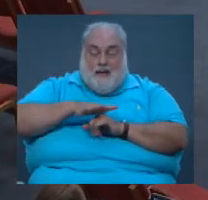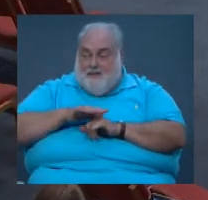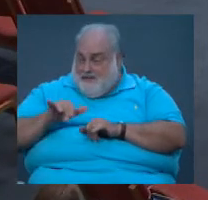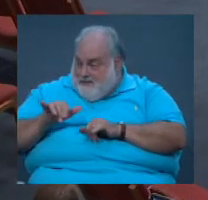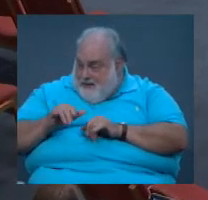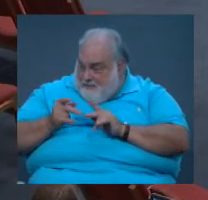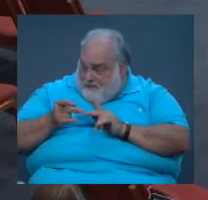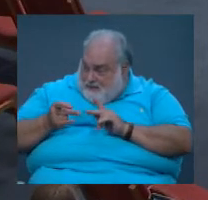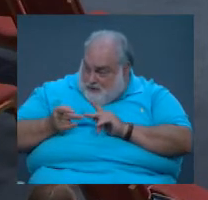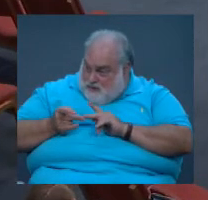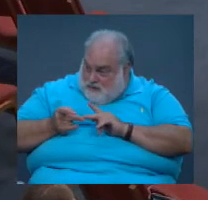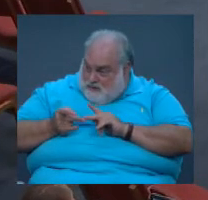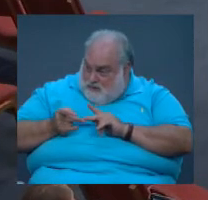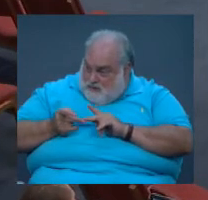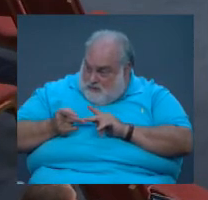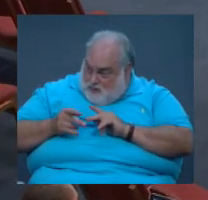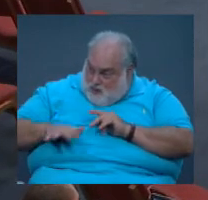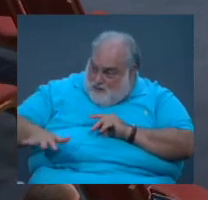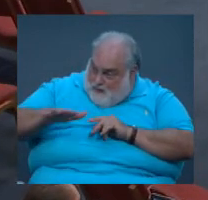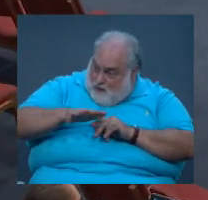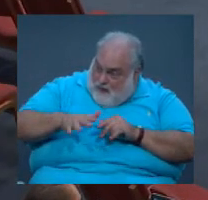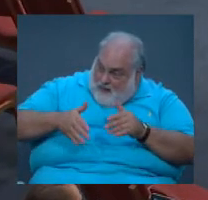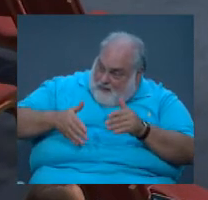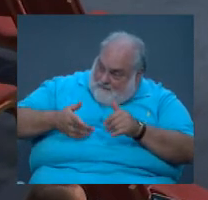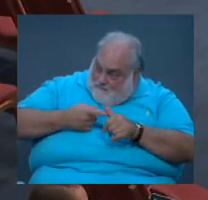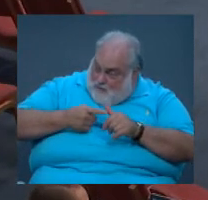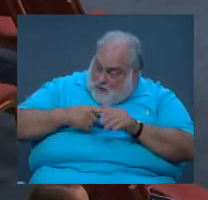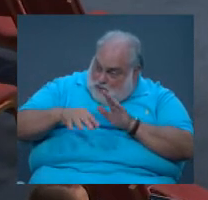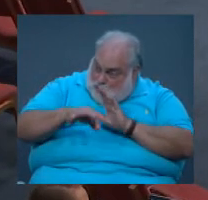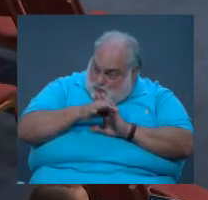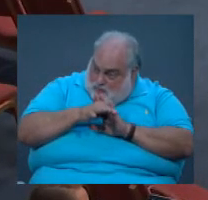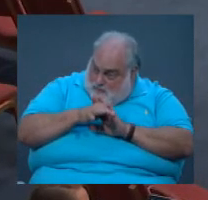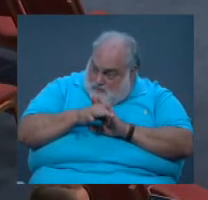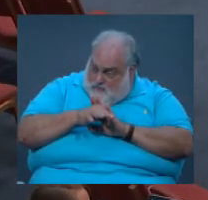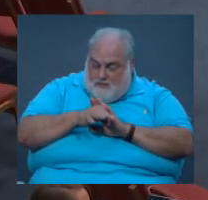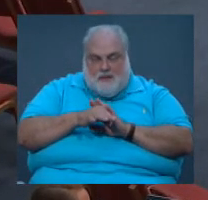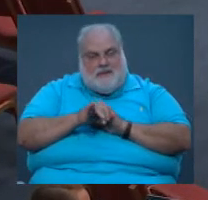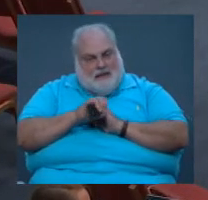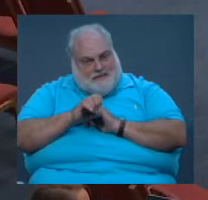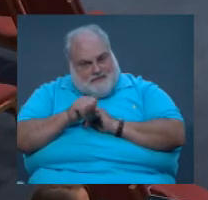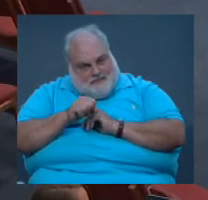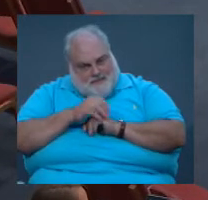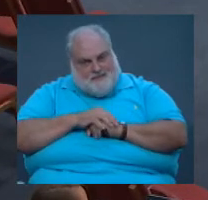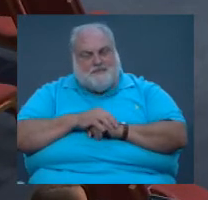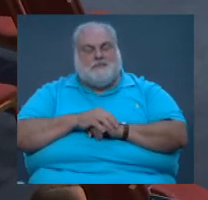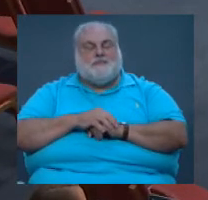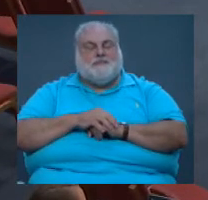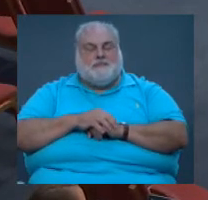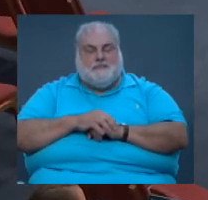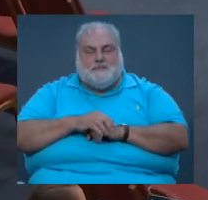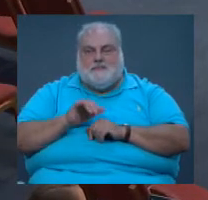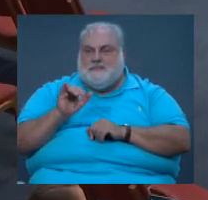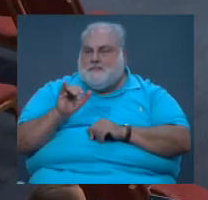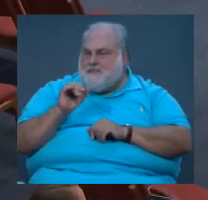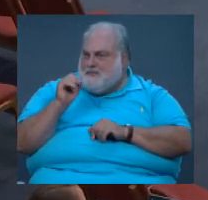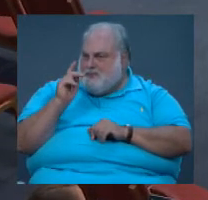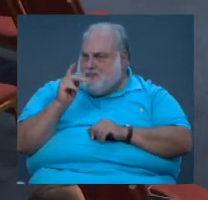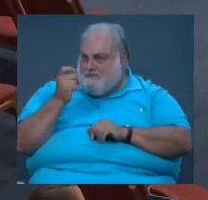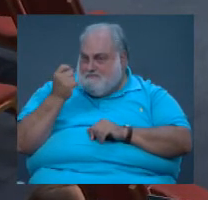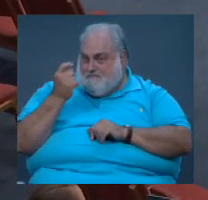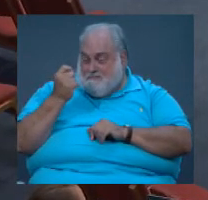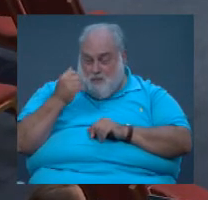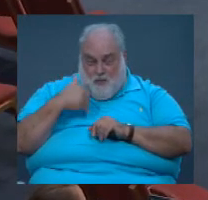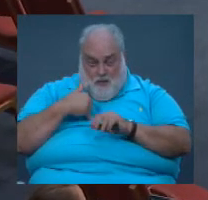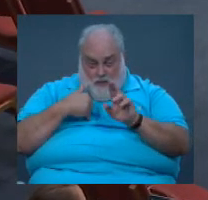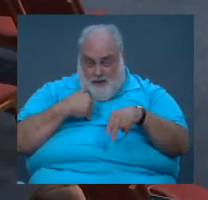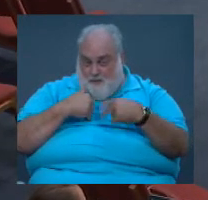same position, universally, they would Correct. get the first right of refusal. Okay, Correct. I just wanted to make sure I understood that. Thank you. But we only